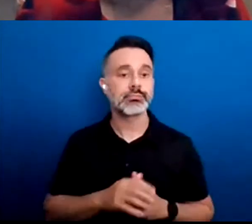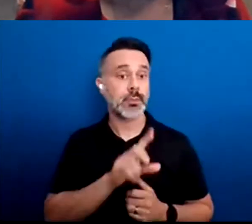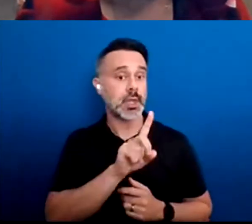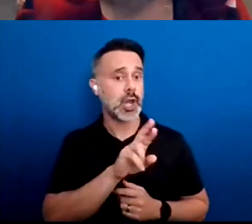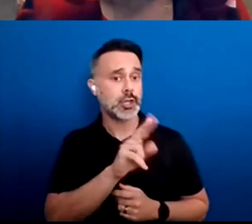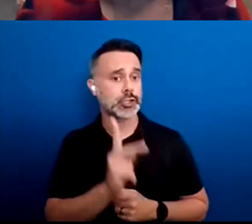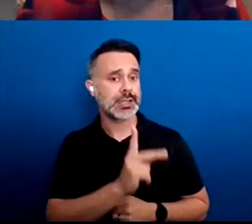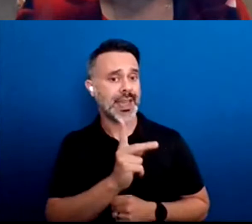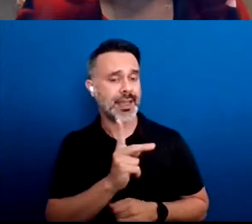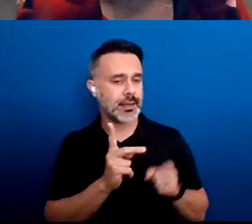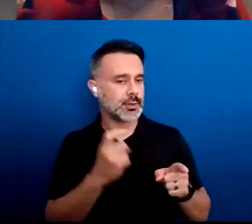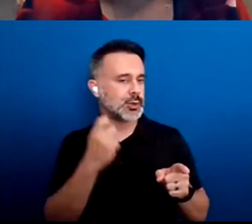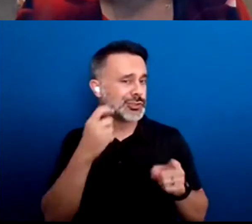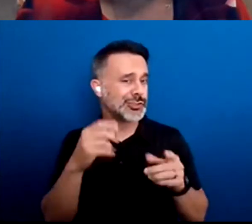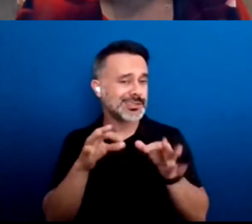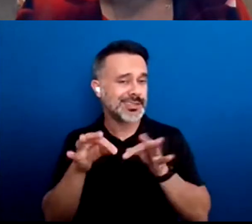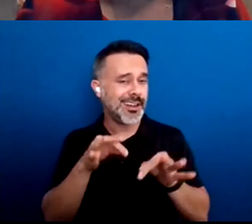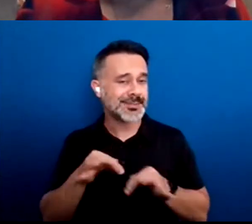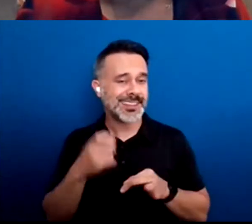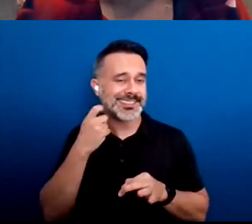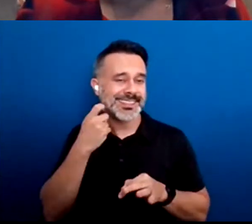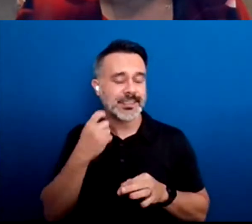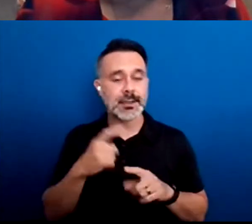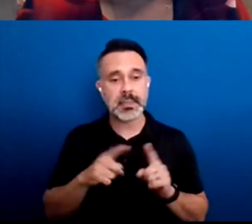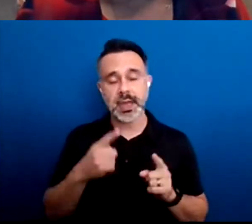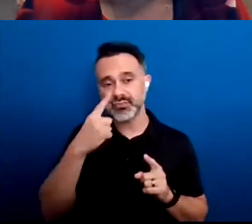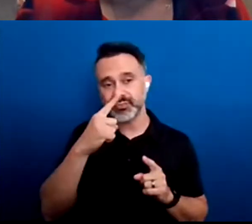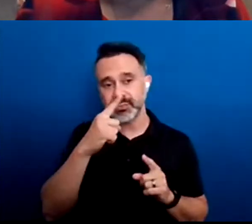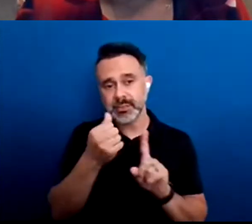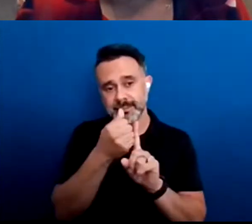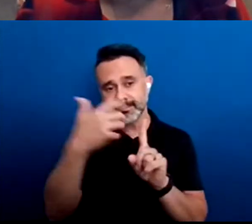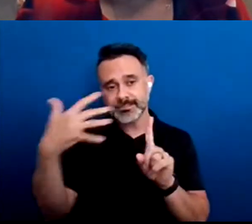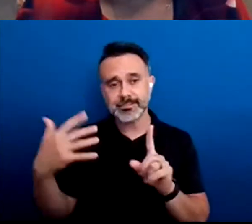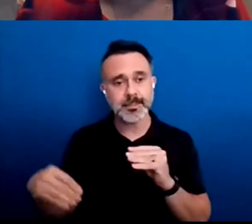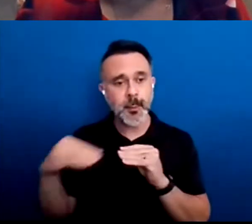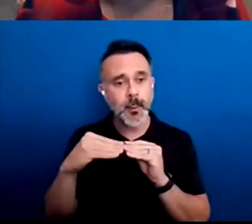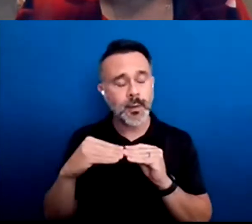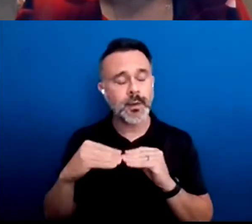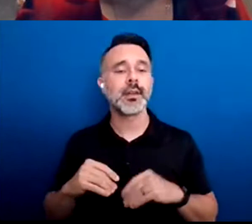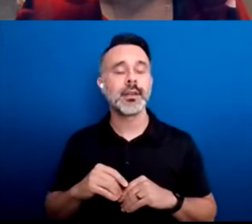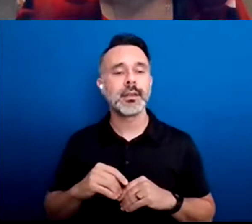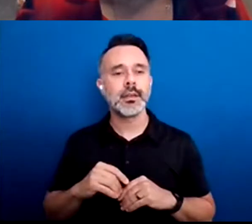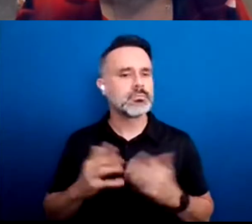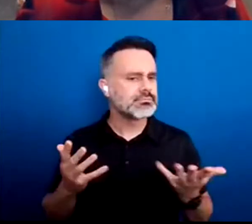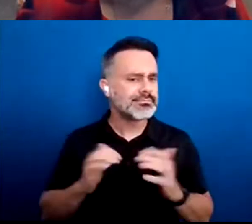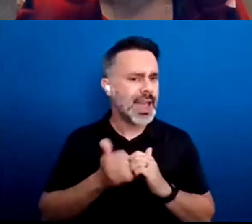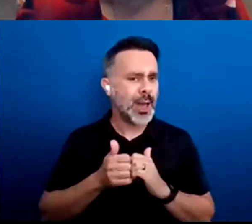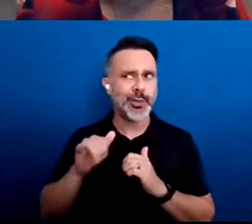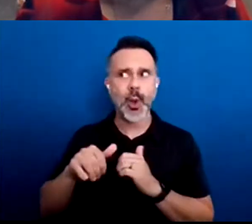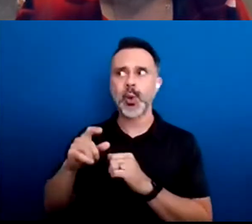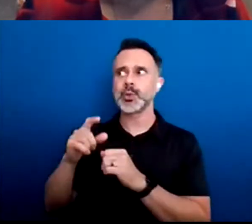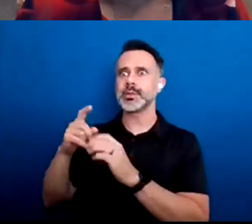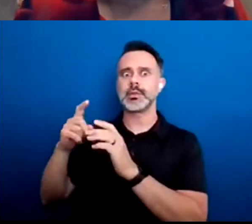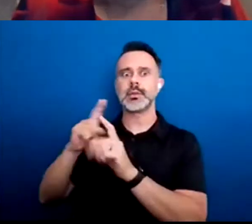talked about this in your introduction, but maybe we can dive in a little bit deeper. How do these new mask mandates affect